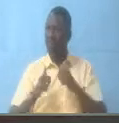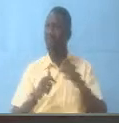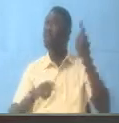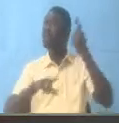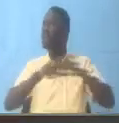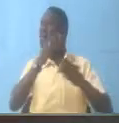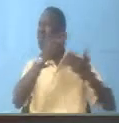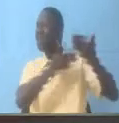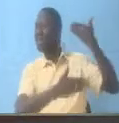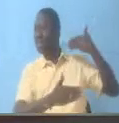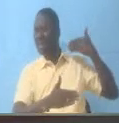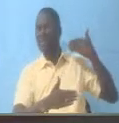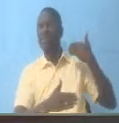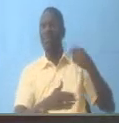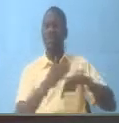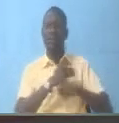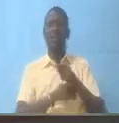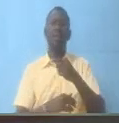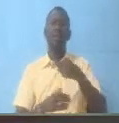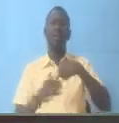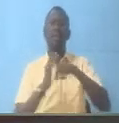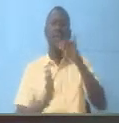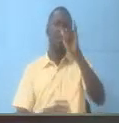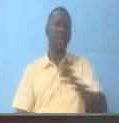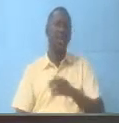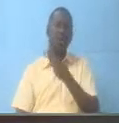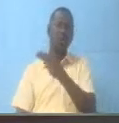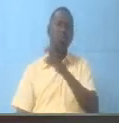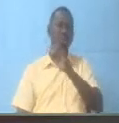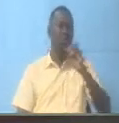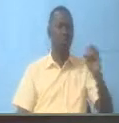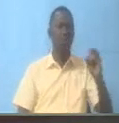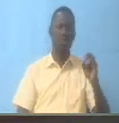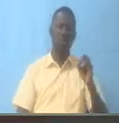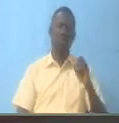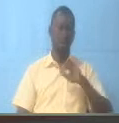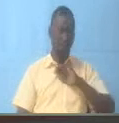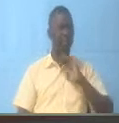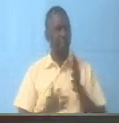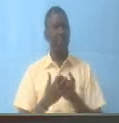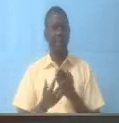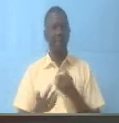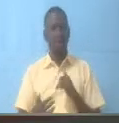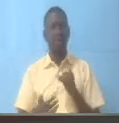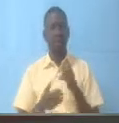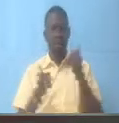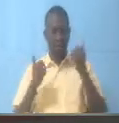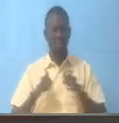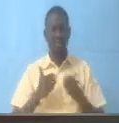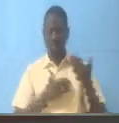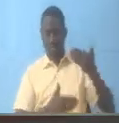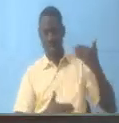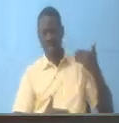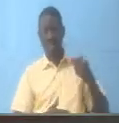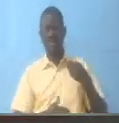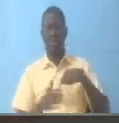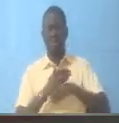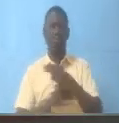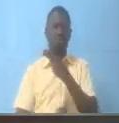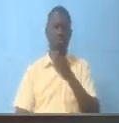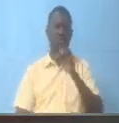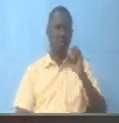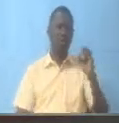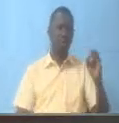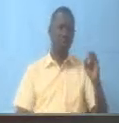in 2000, I believe. mënuma wax xam nag ban bés la nag waaye nag daal ci mujjantali atum 2000 la daal.